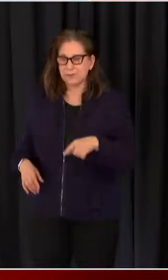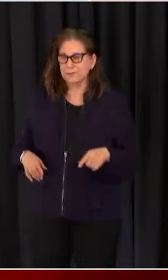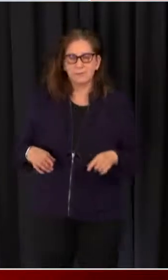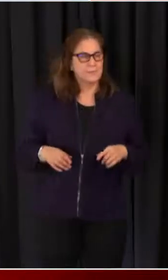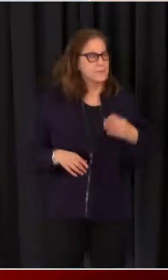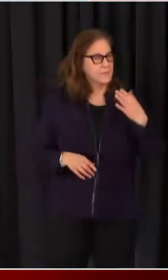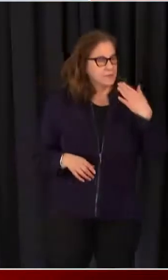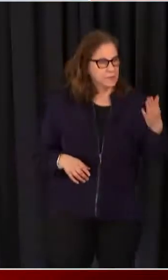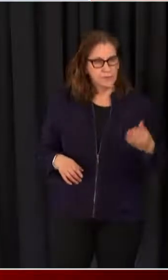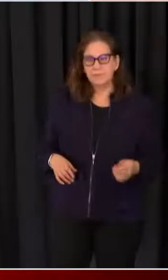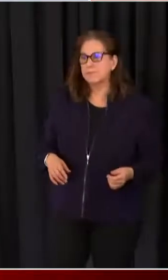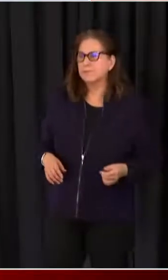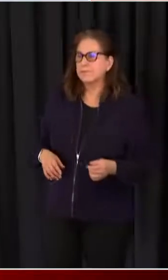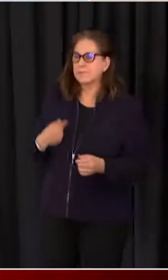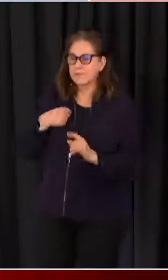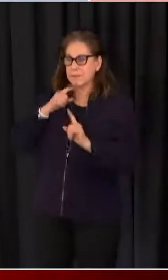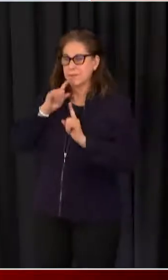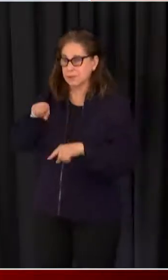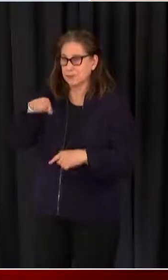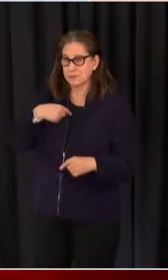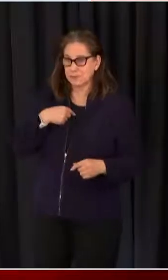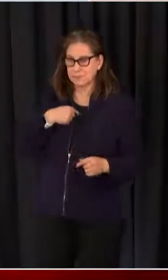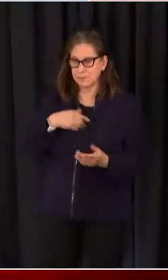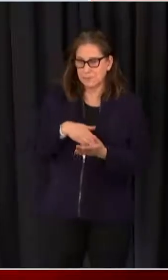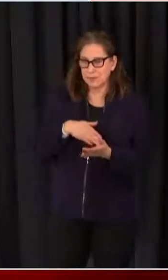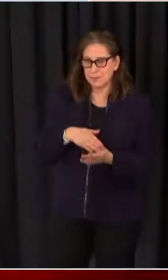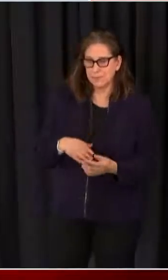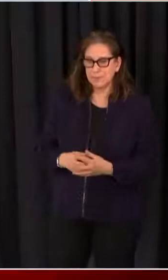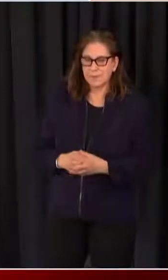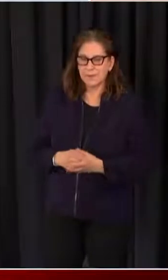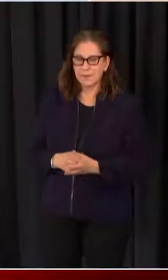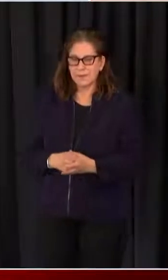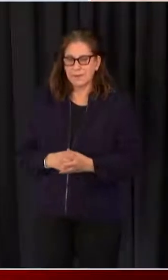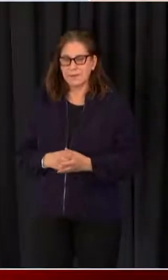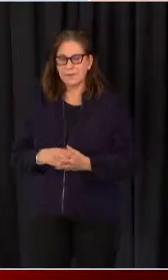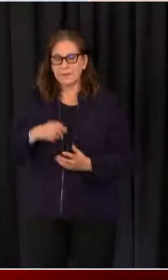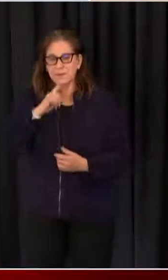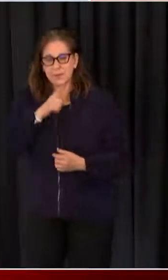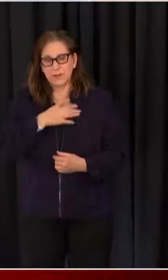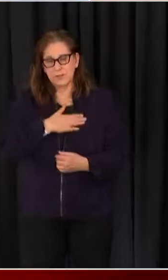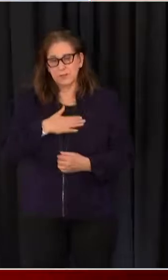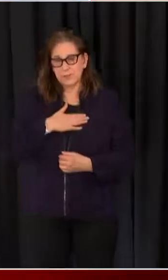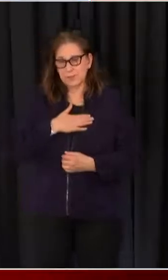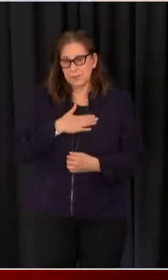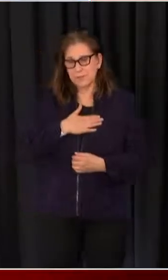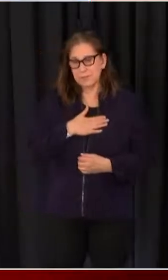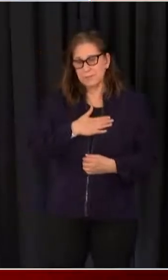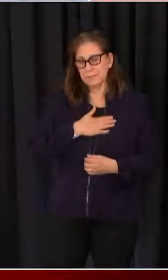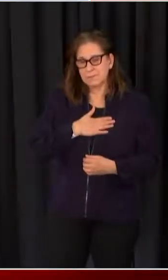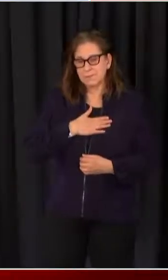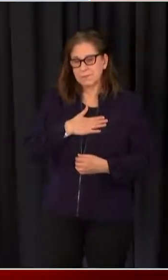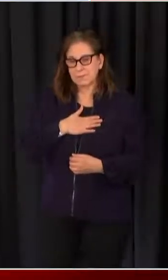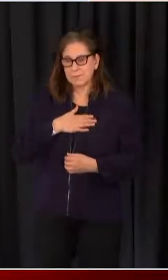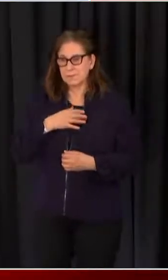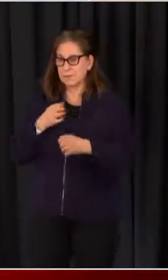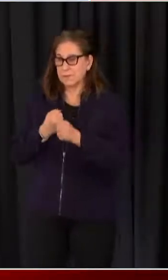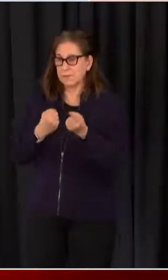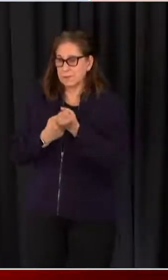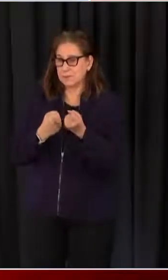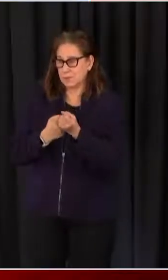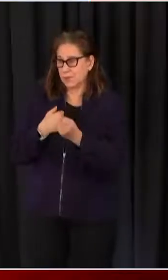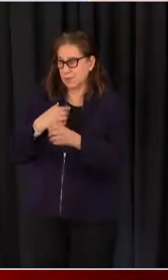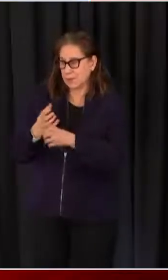opportunity to clarify or add additional context. I think, I'm extremely appreciative of the support and leadership we've had